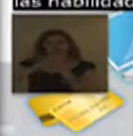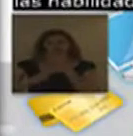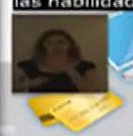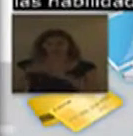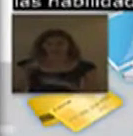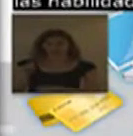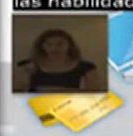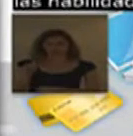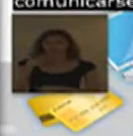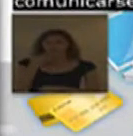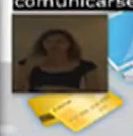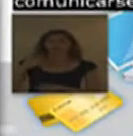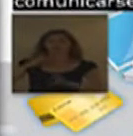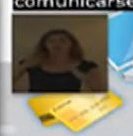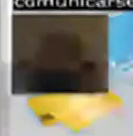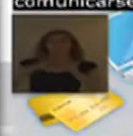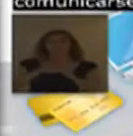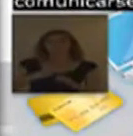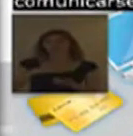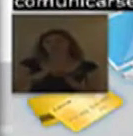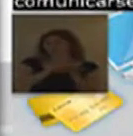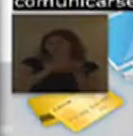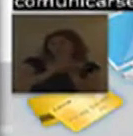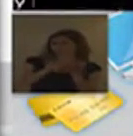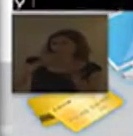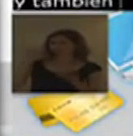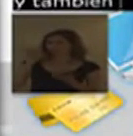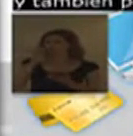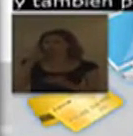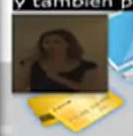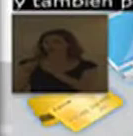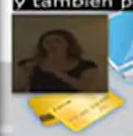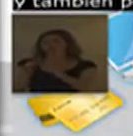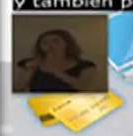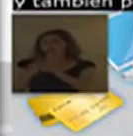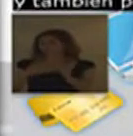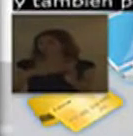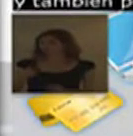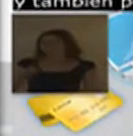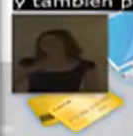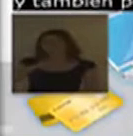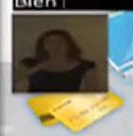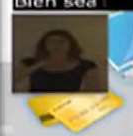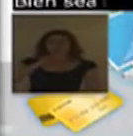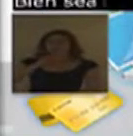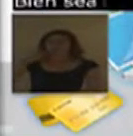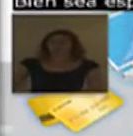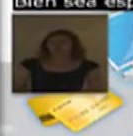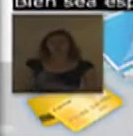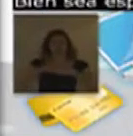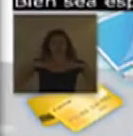to communicate by means of sign language and also by written language, whatever language it may